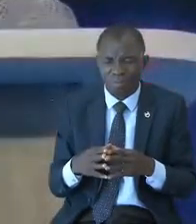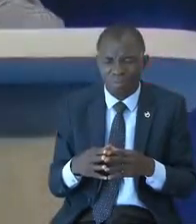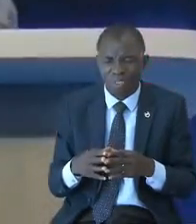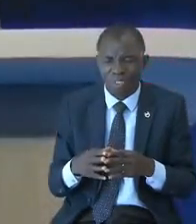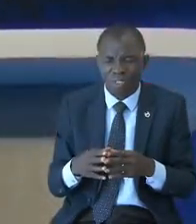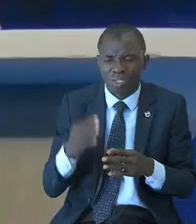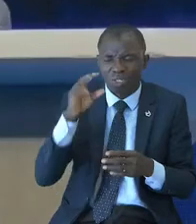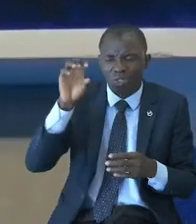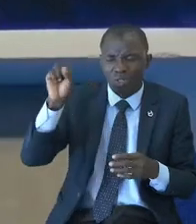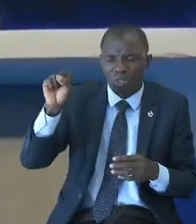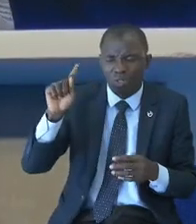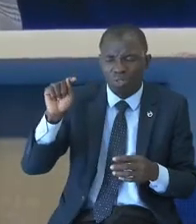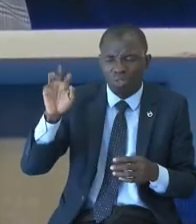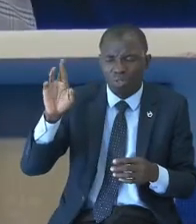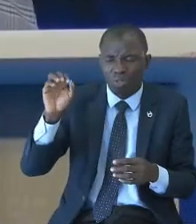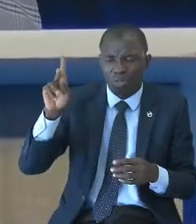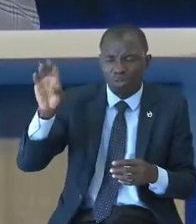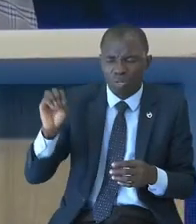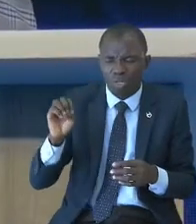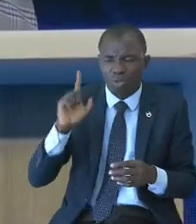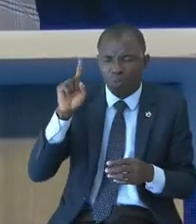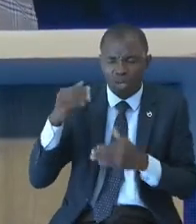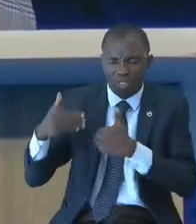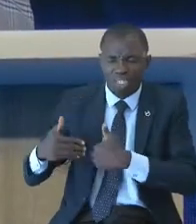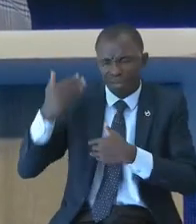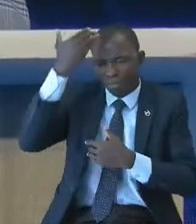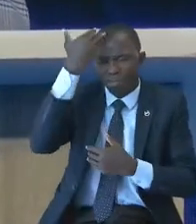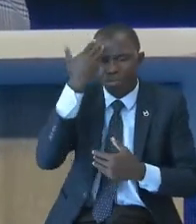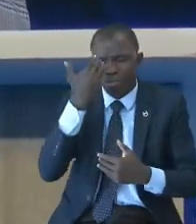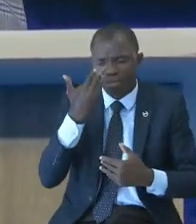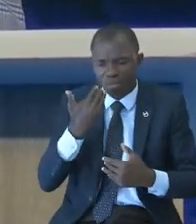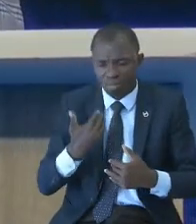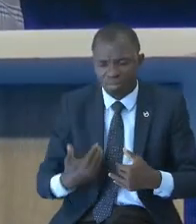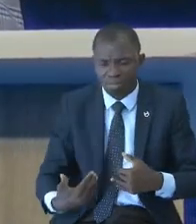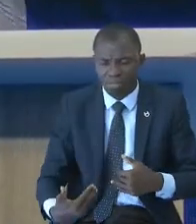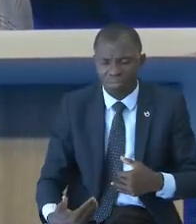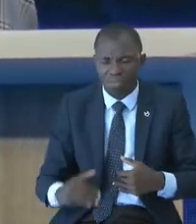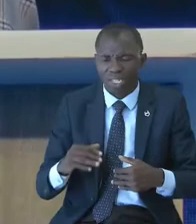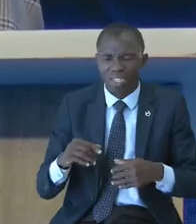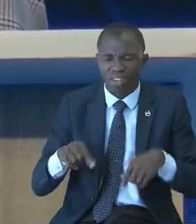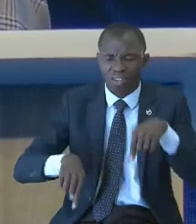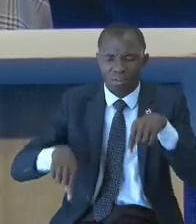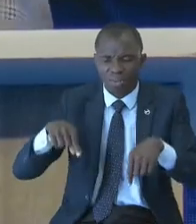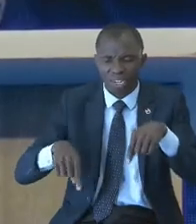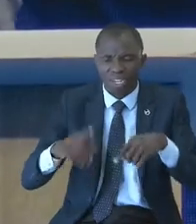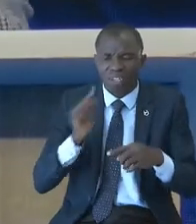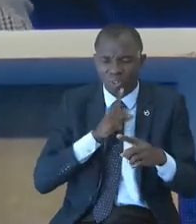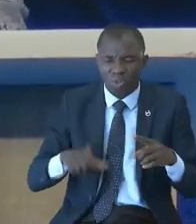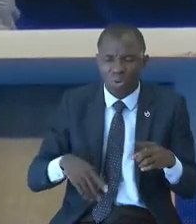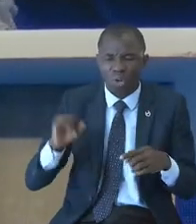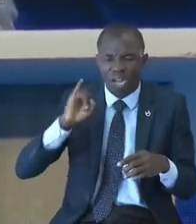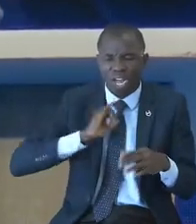Stroke, one side paralyzed, hand, leg, Lord, I pray